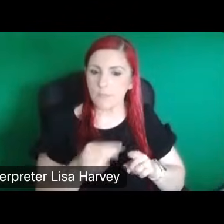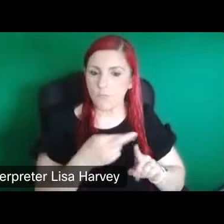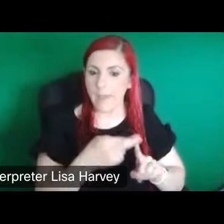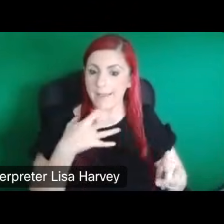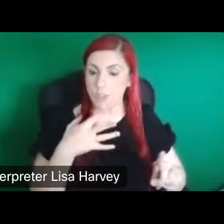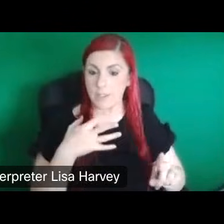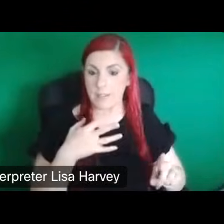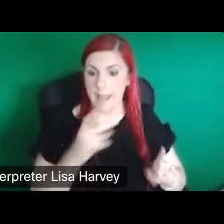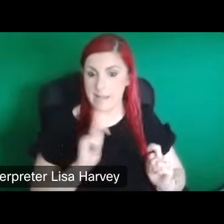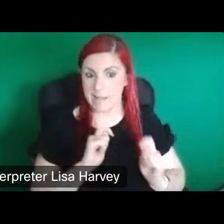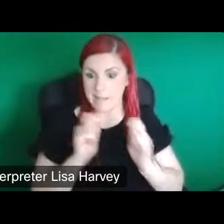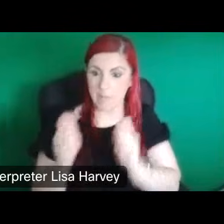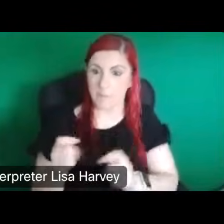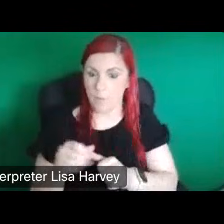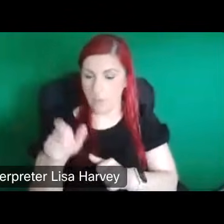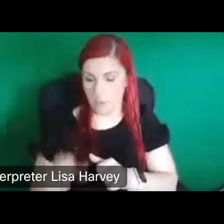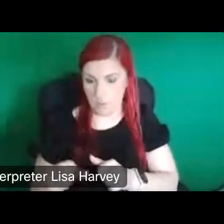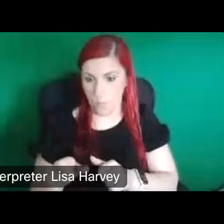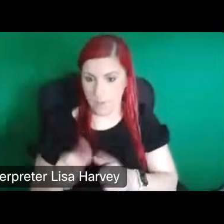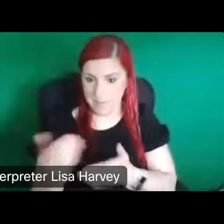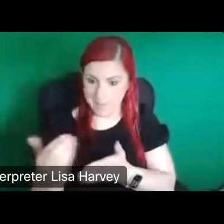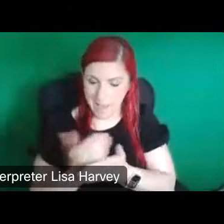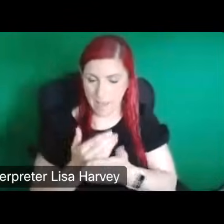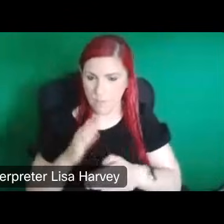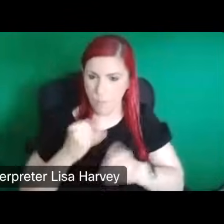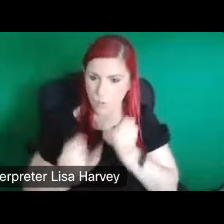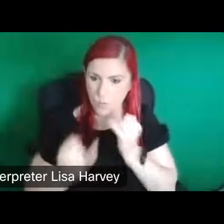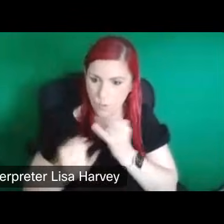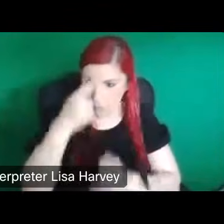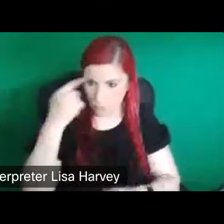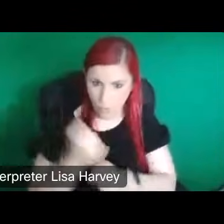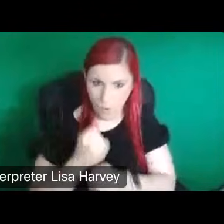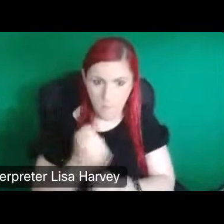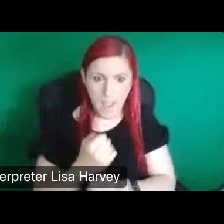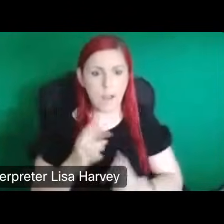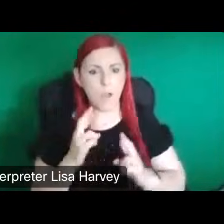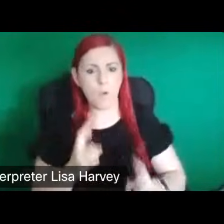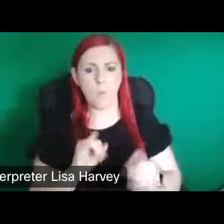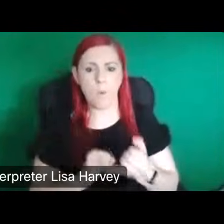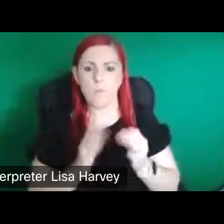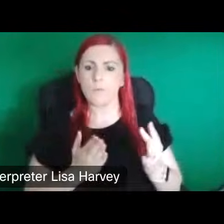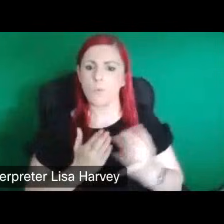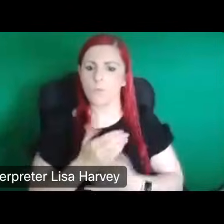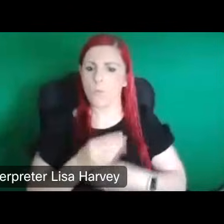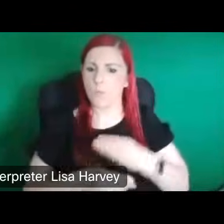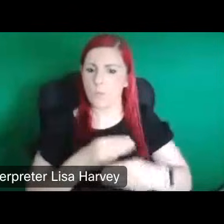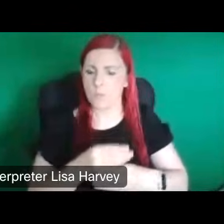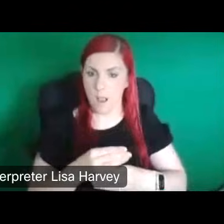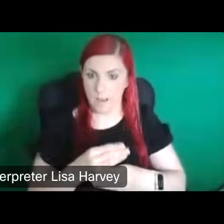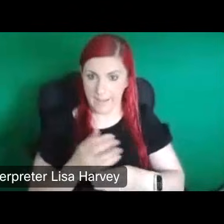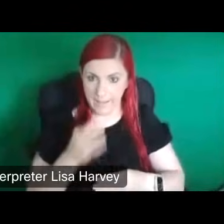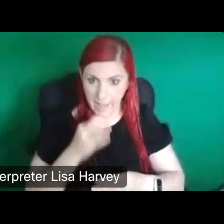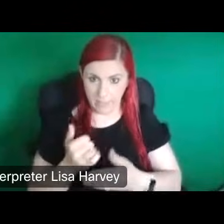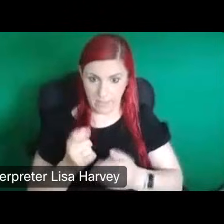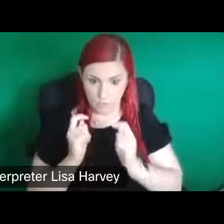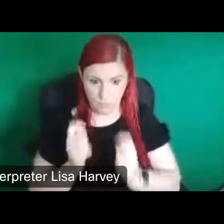trauma. I truly hope this role finds its place, that those who undertake it are well supported by training and given the time to do